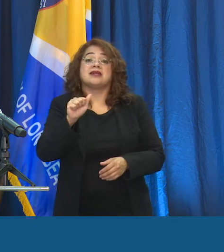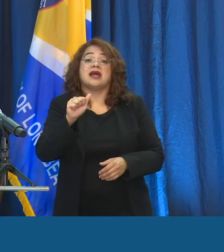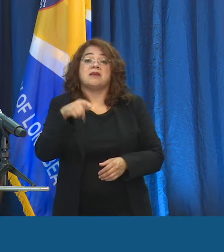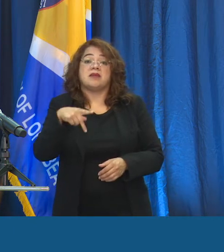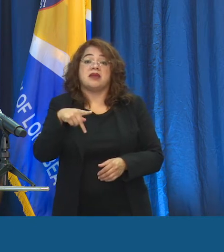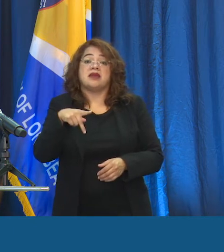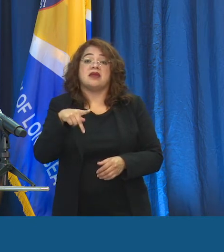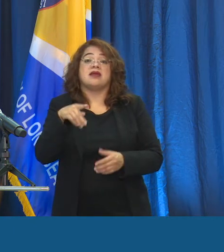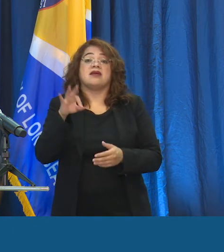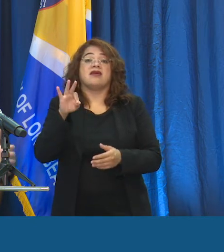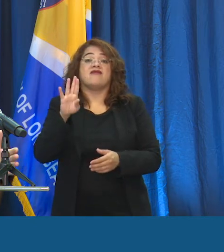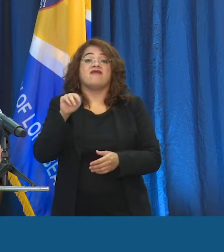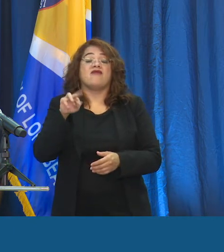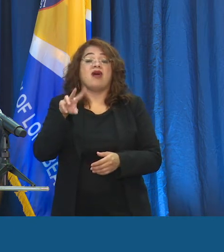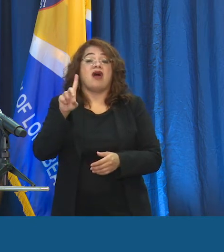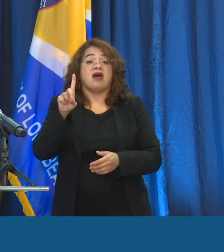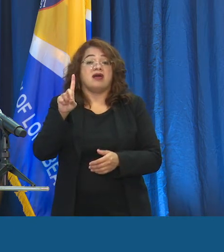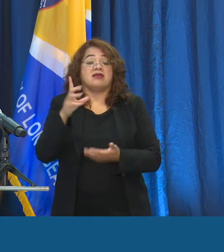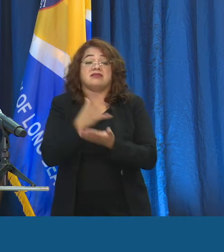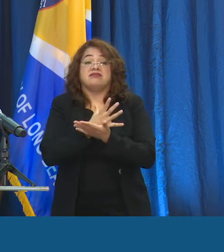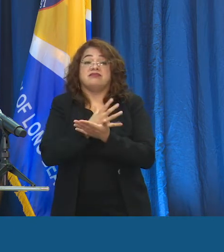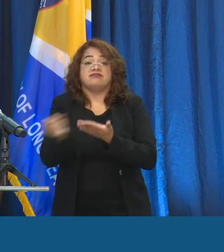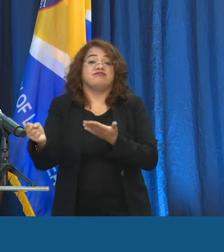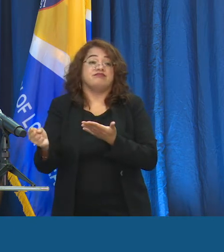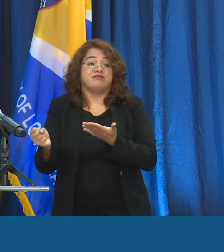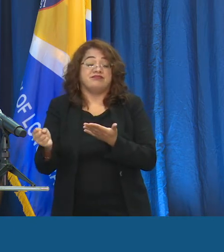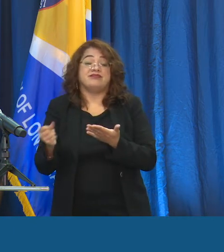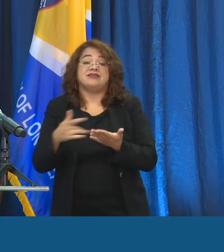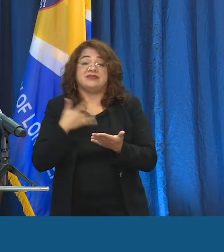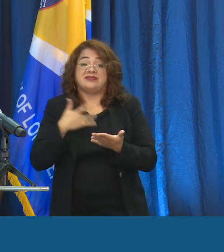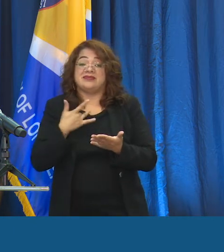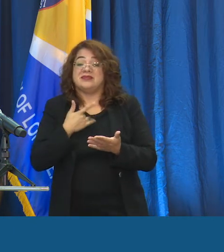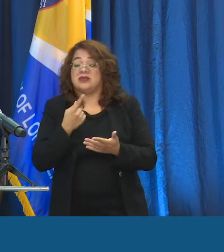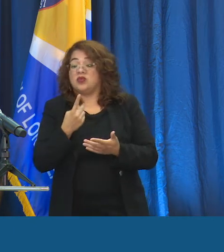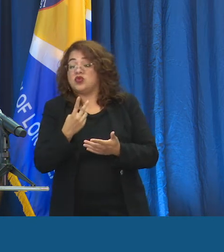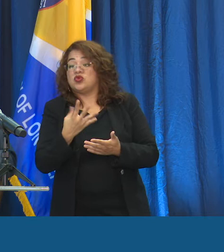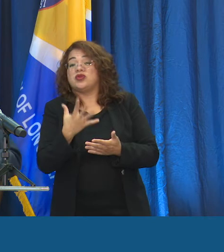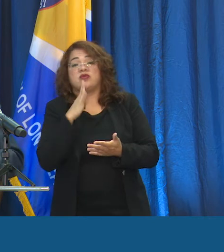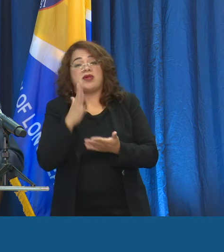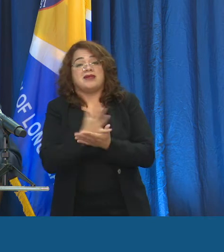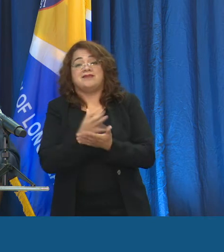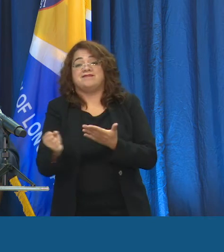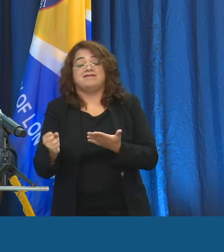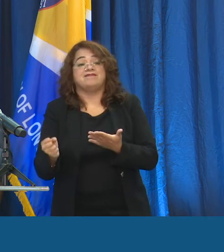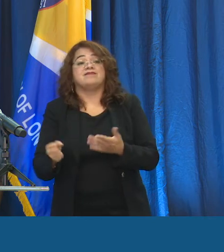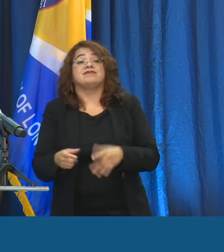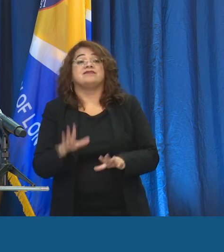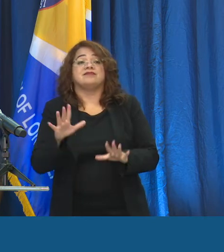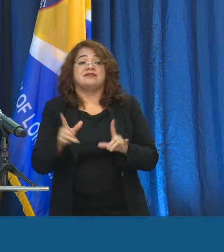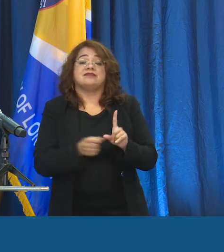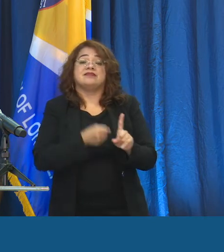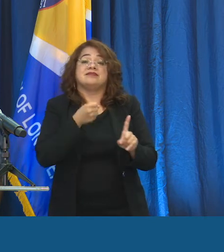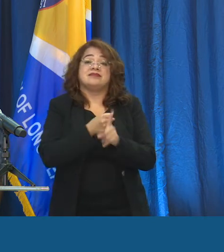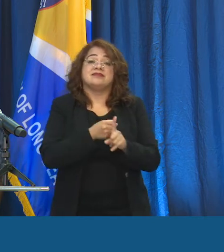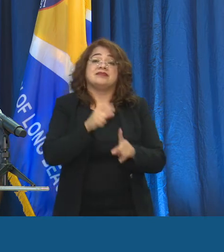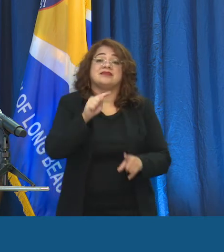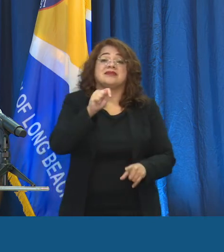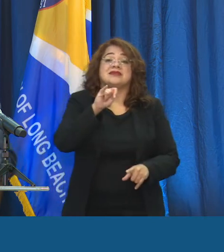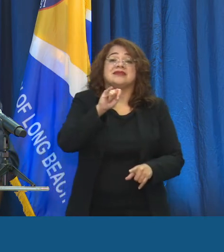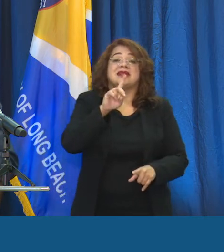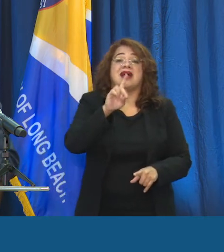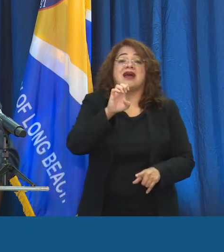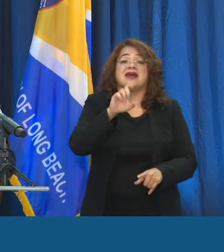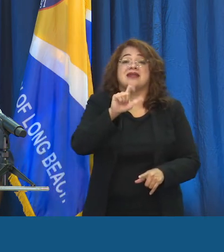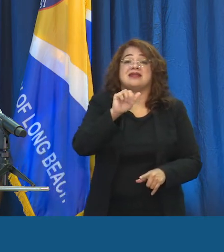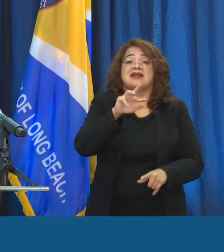many years and could deplete all the funds available in that fund in a few short years. And we're seeing large impacts in our Tidelands Fund, which is down